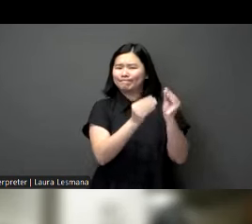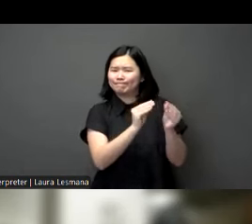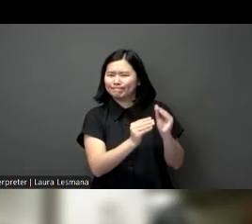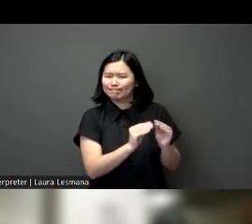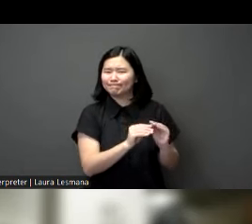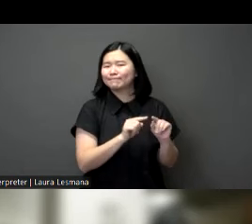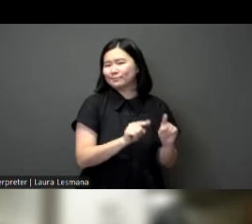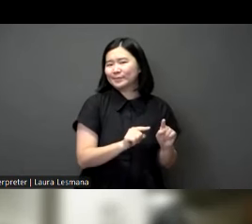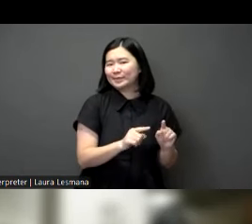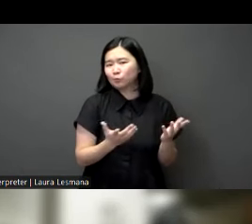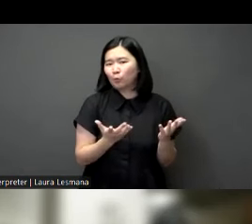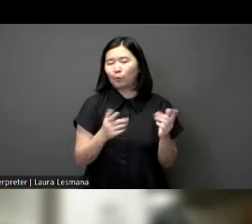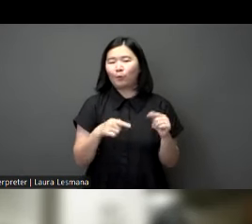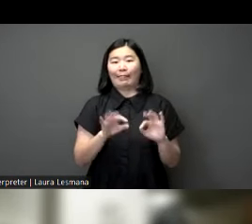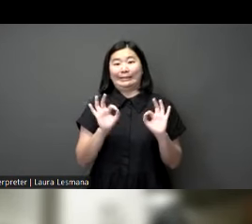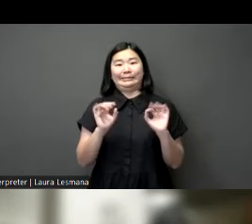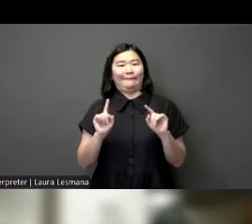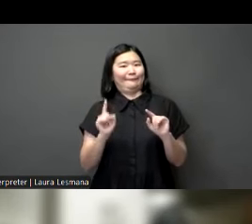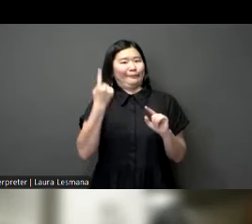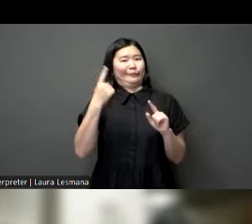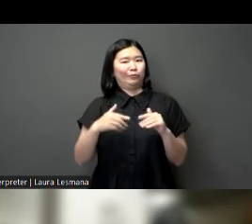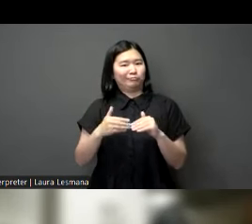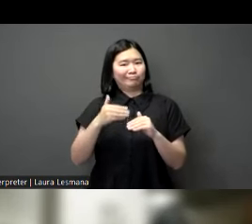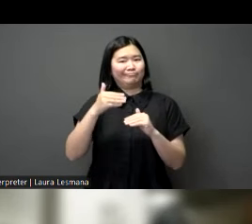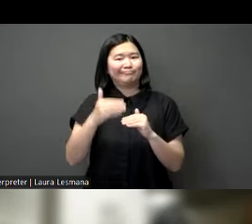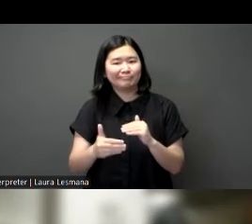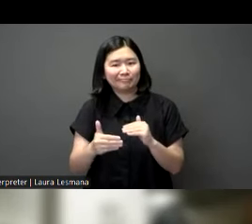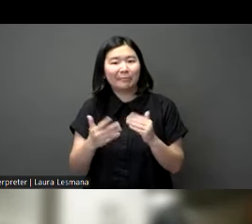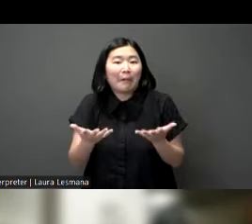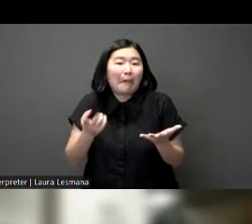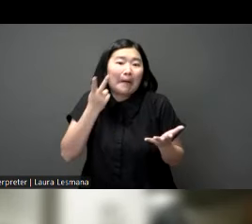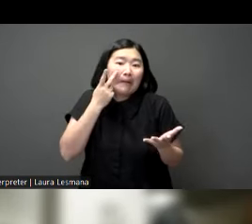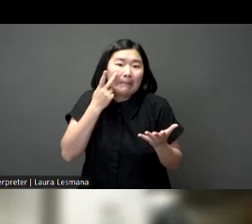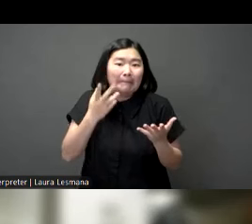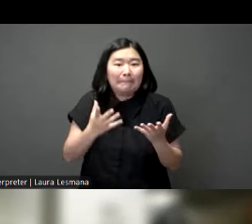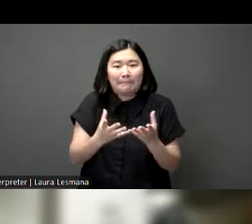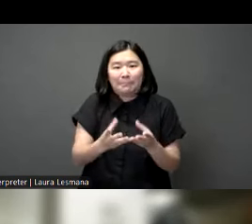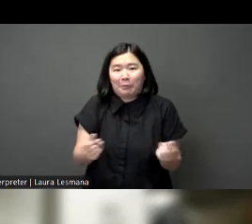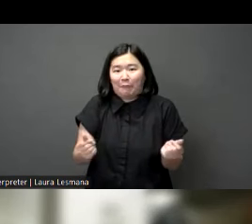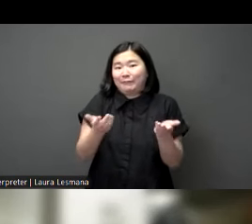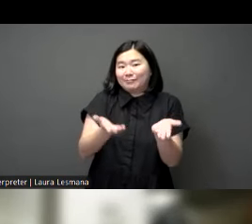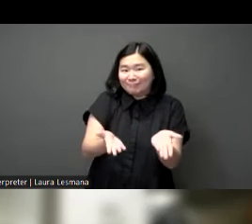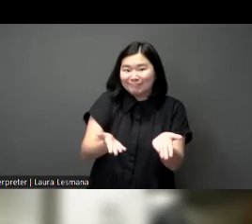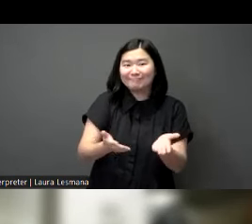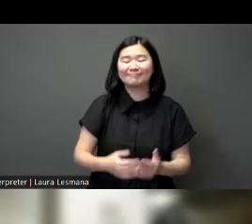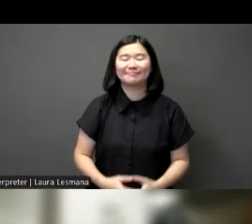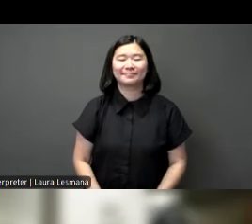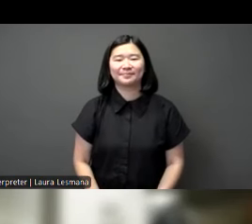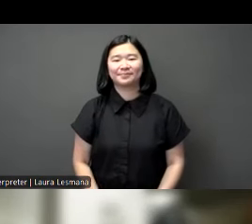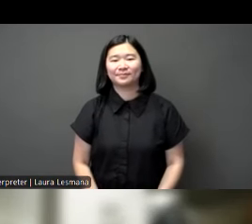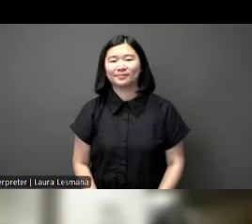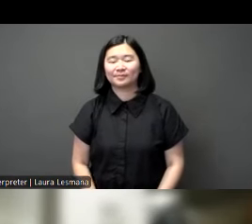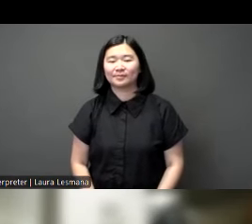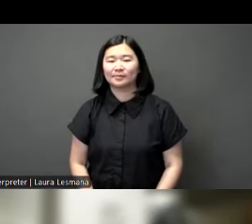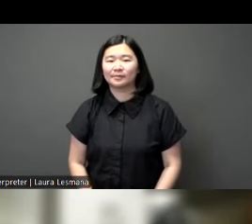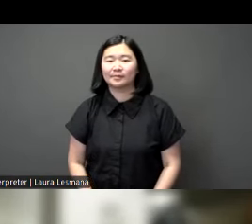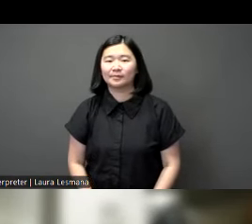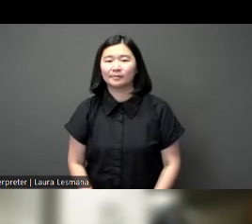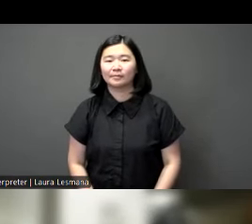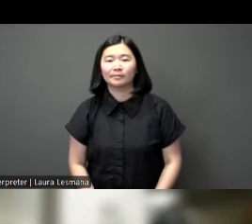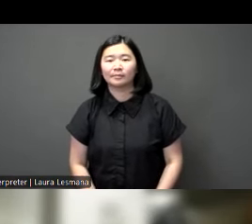can see with Dr. Solar, what we did was analyze the different areas: equity, monitoring,